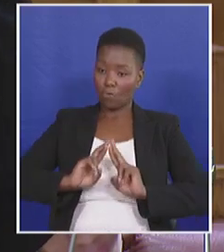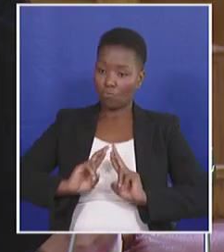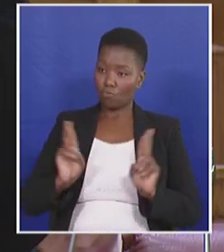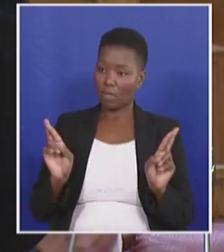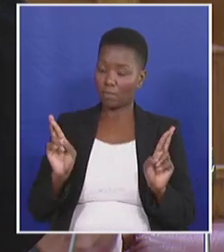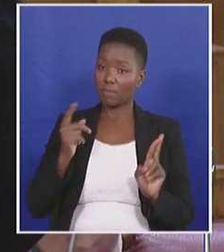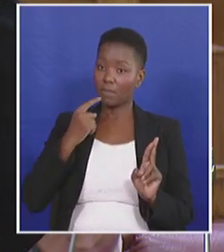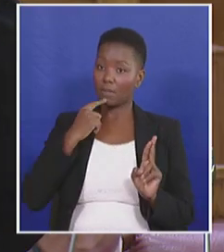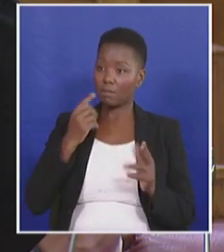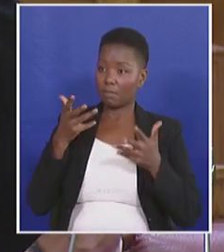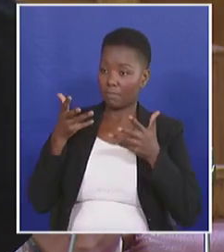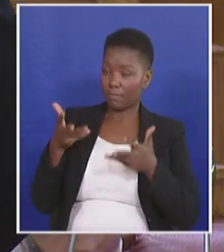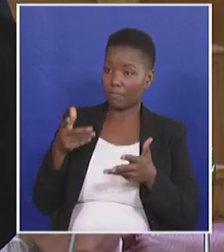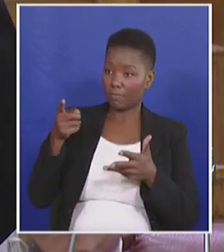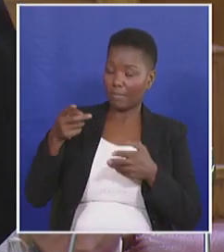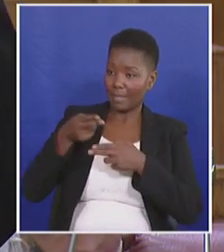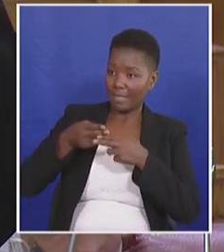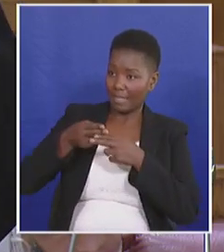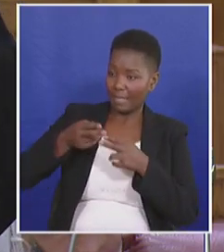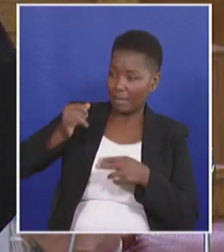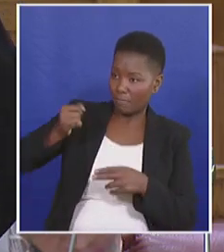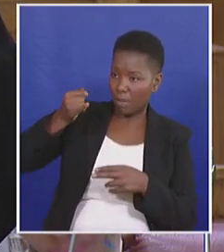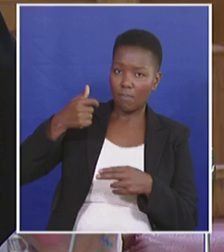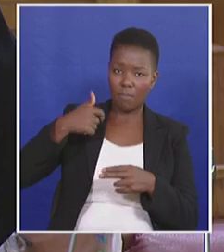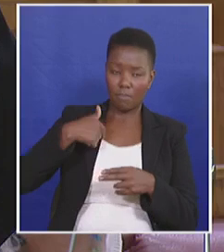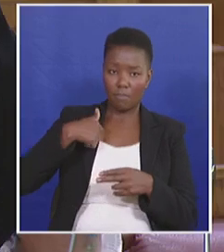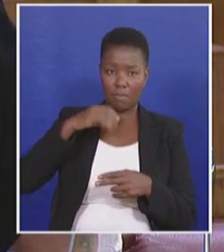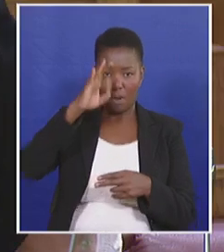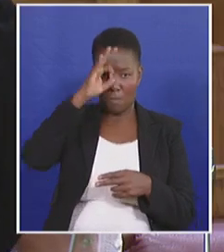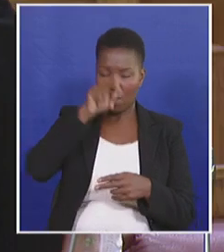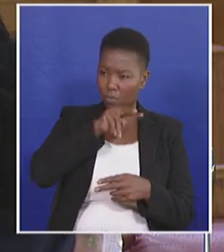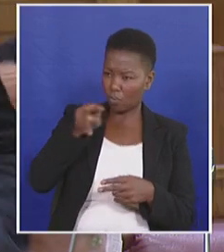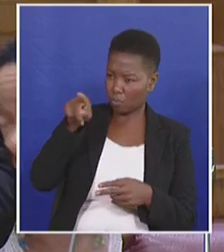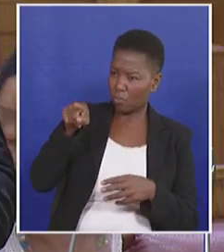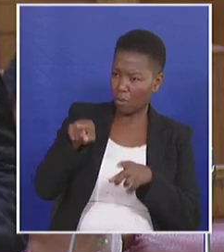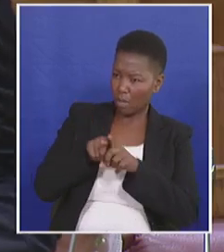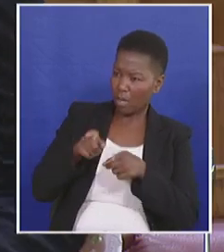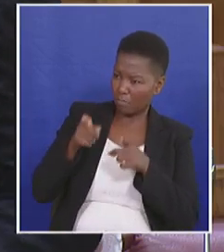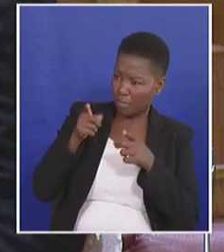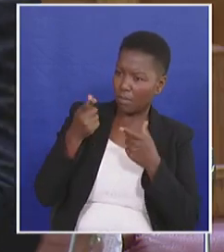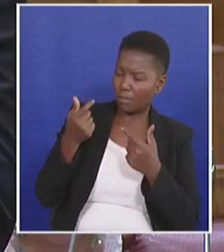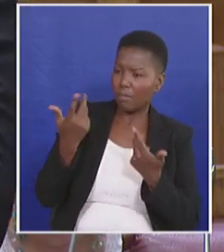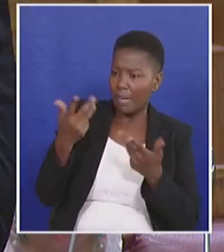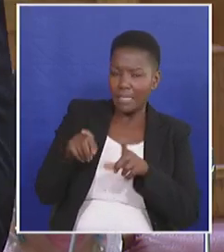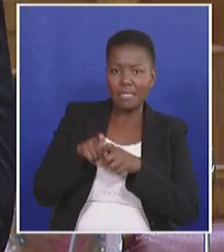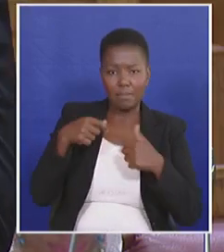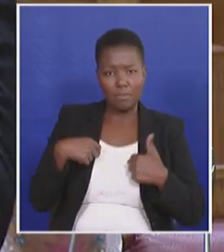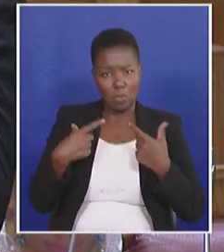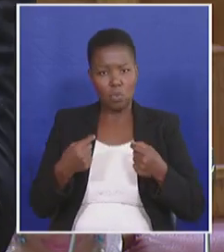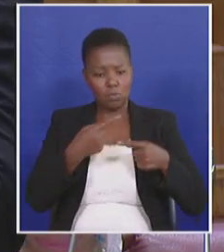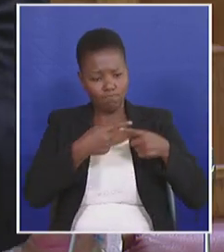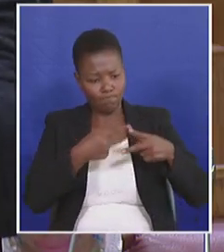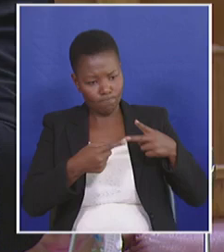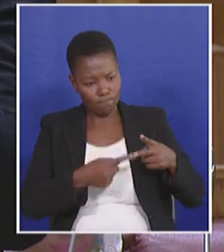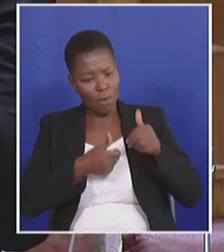says these are the tools that, in policing the situation and enforcing the law, that I'm going to apply that are non-lethal. So it